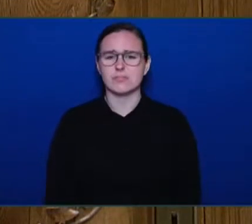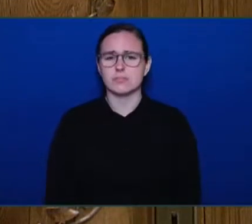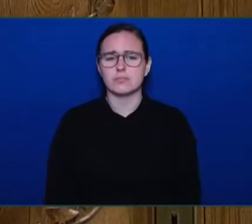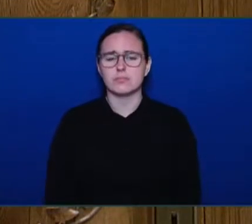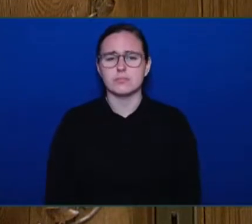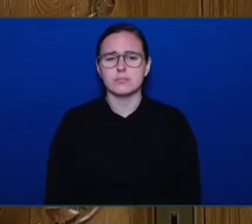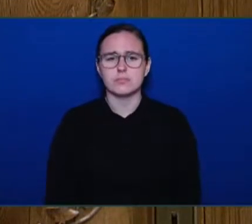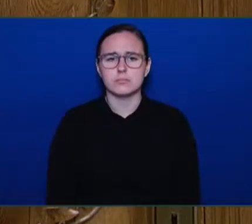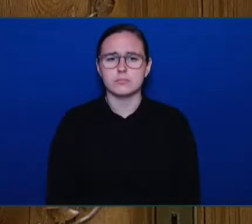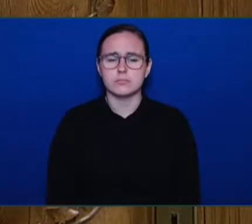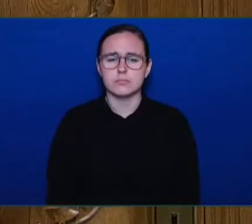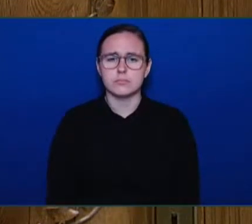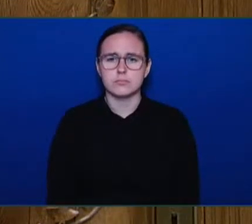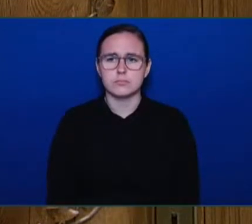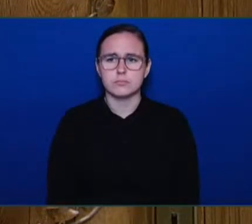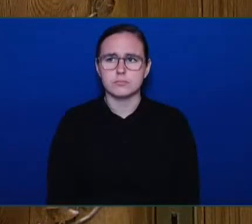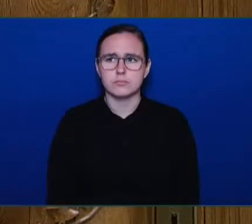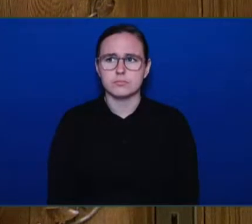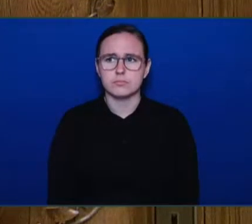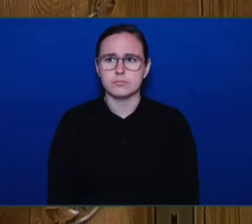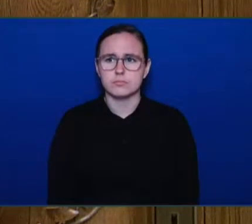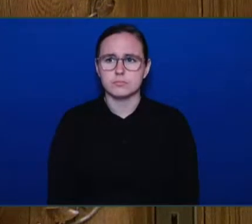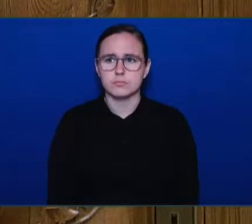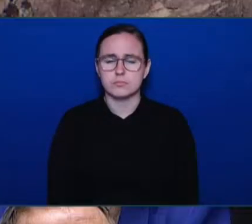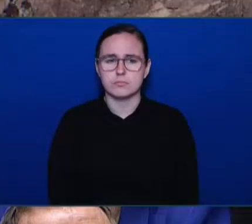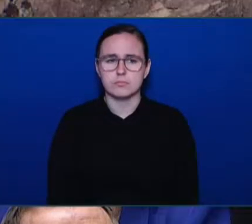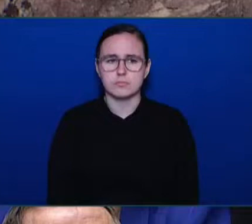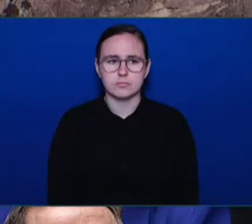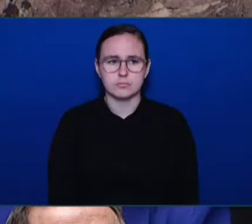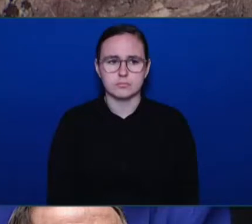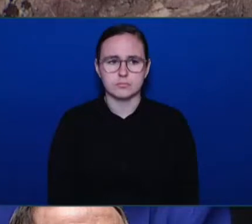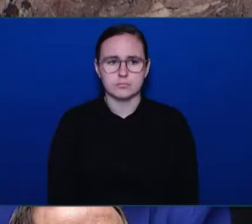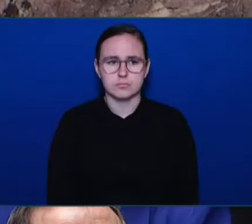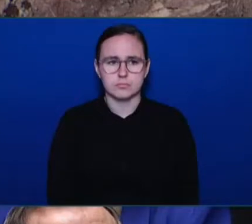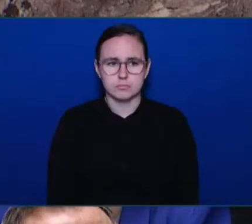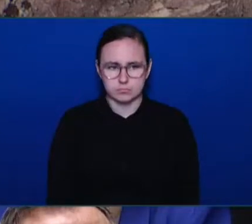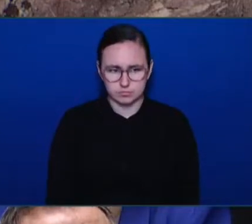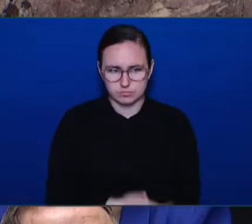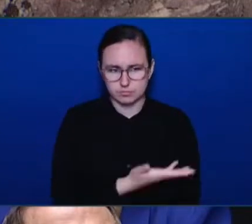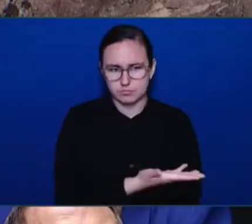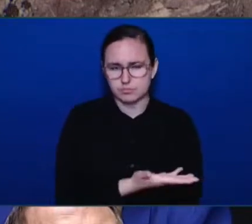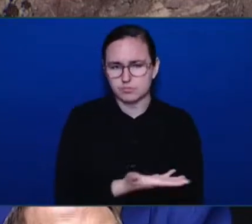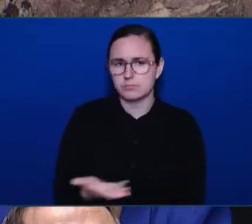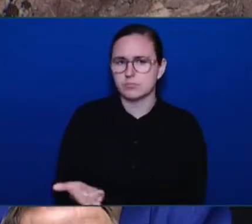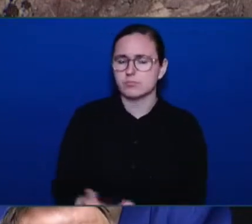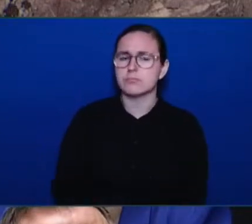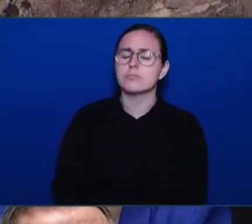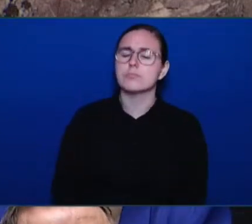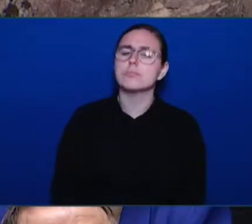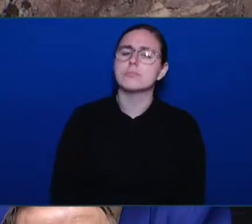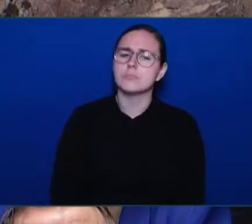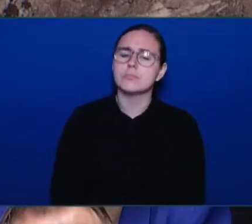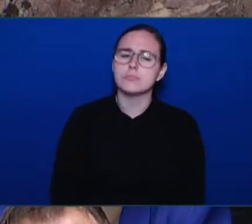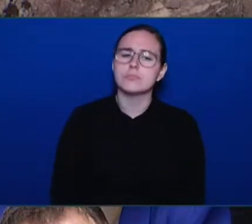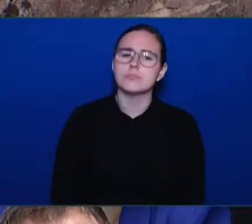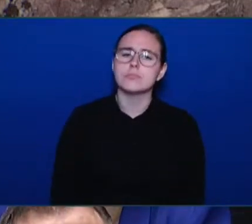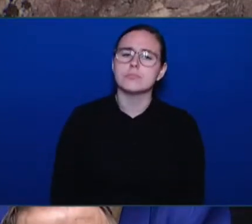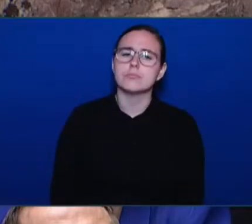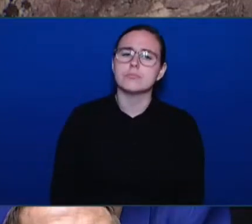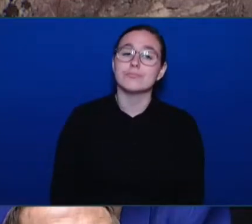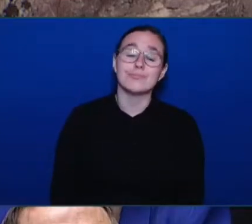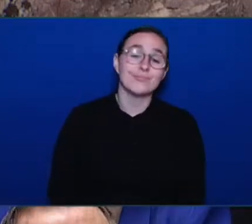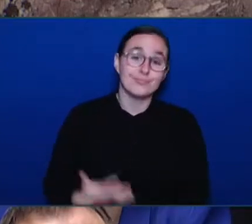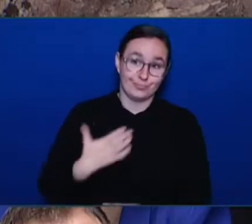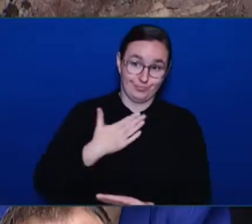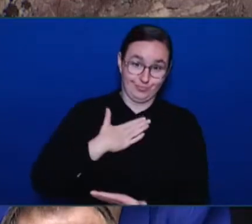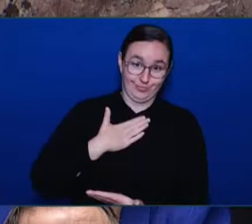Prince George Valemount, supplemental. Well, thanks very much. And the part of the answer that the minister ignored was that under our government, we